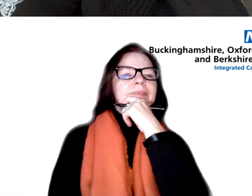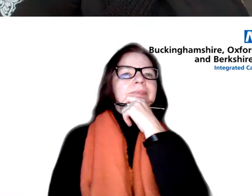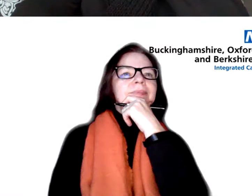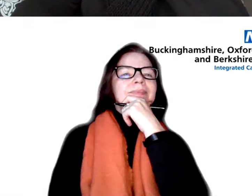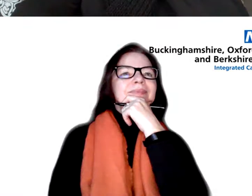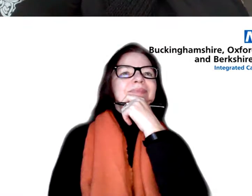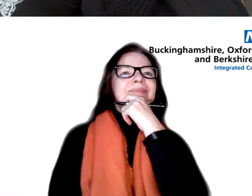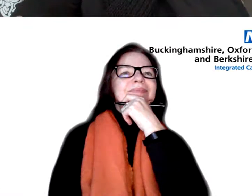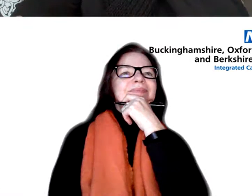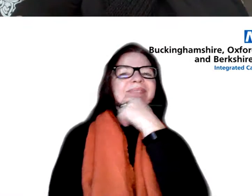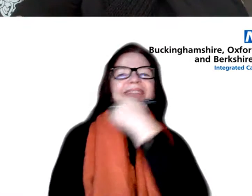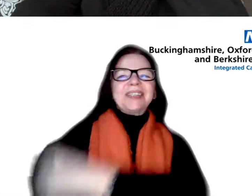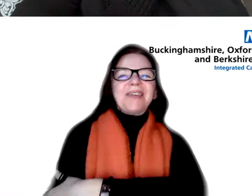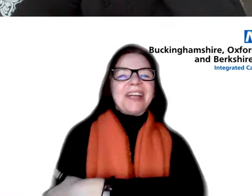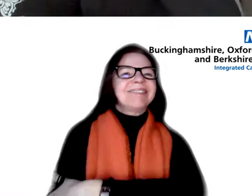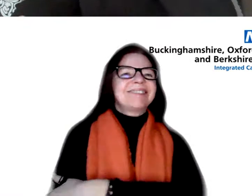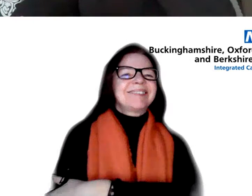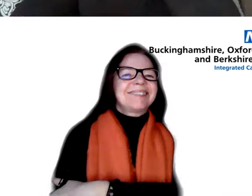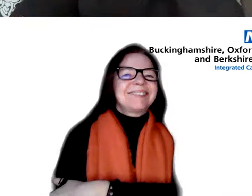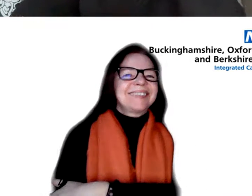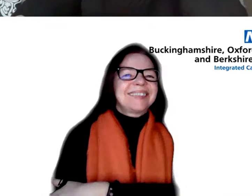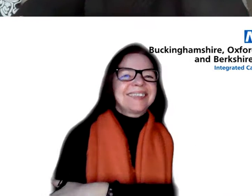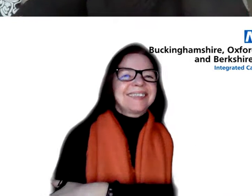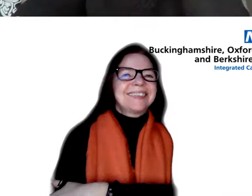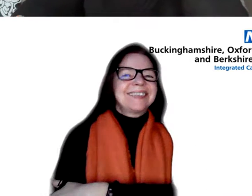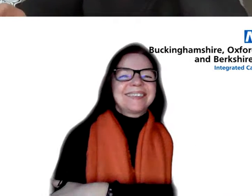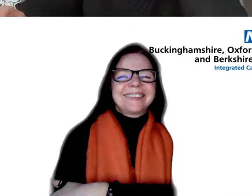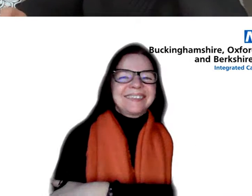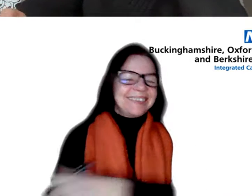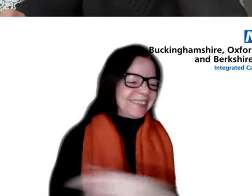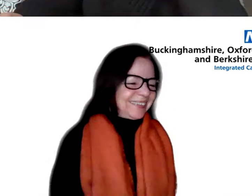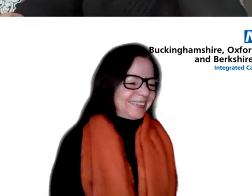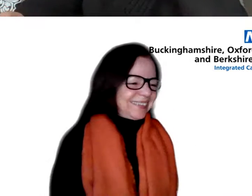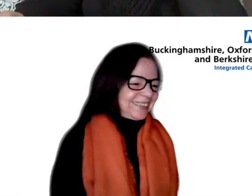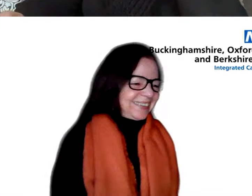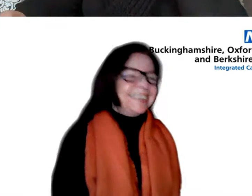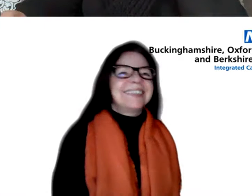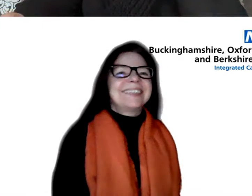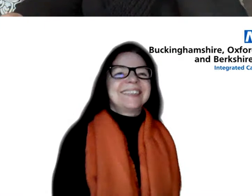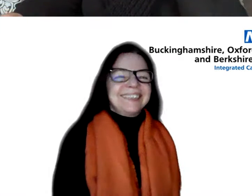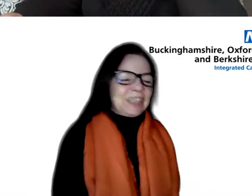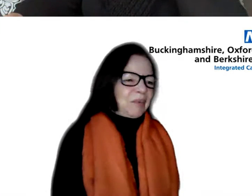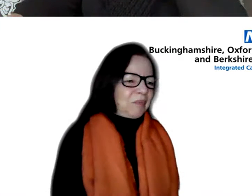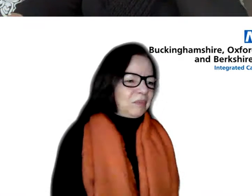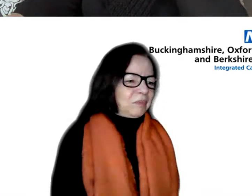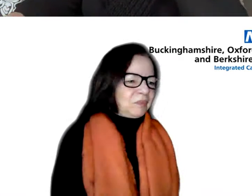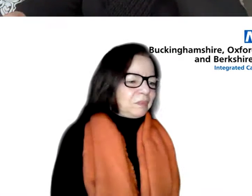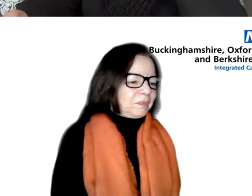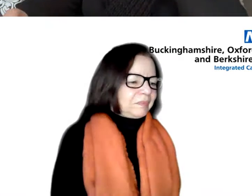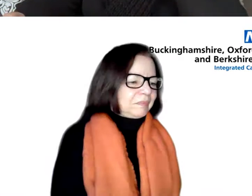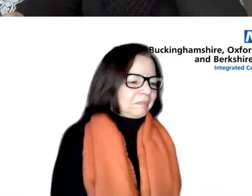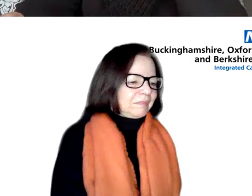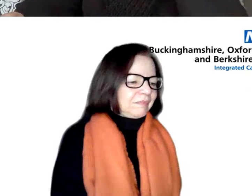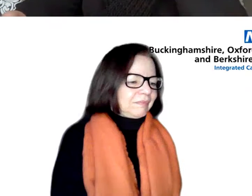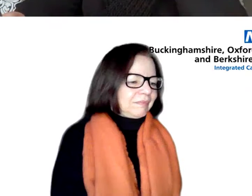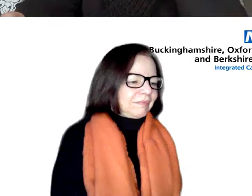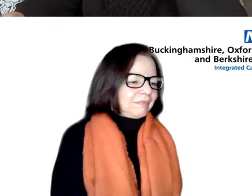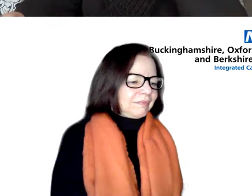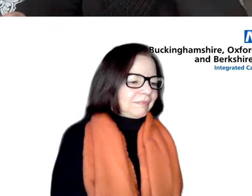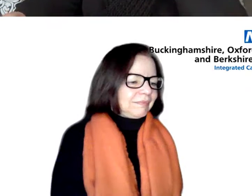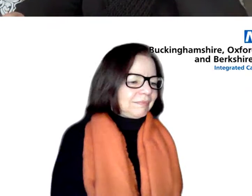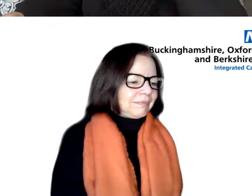don't have anything visual to share. That's all right. Otherwise I would. So indicative